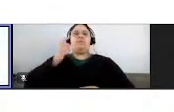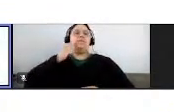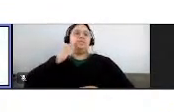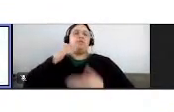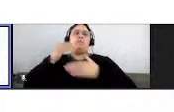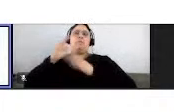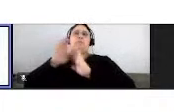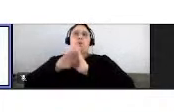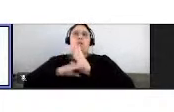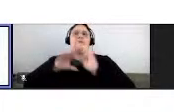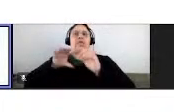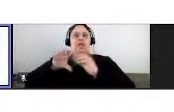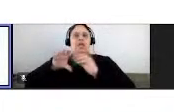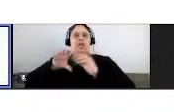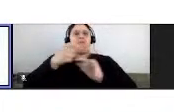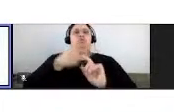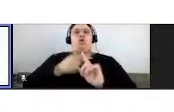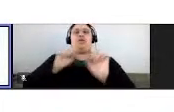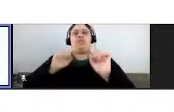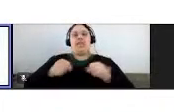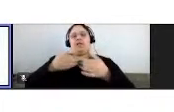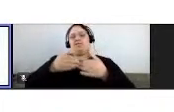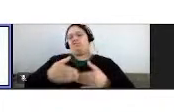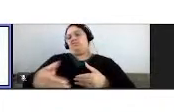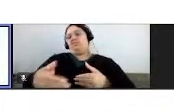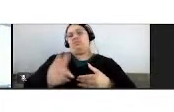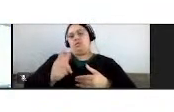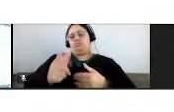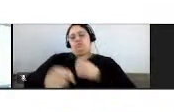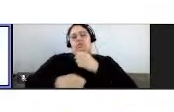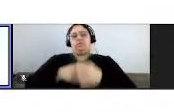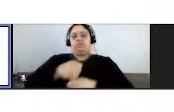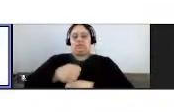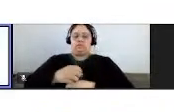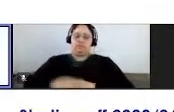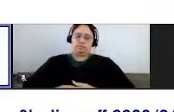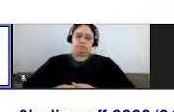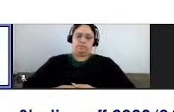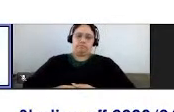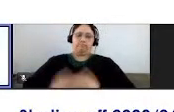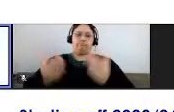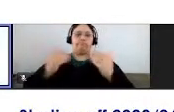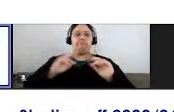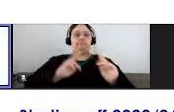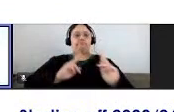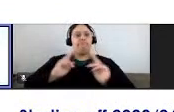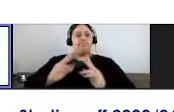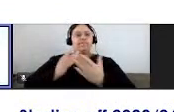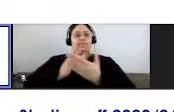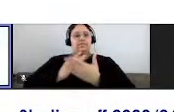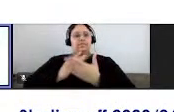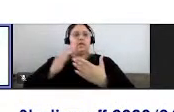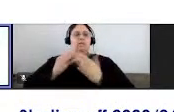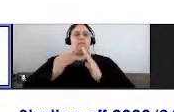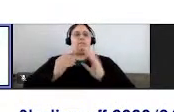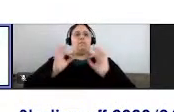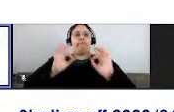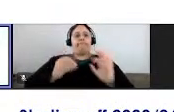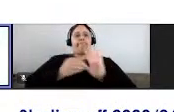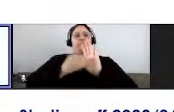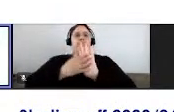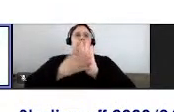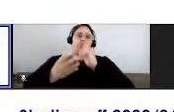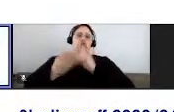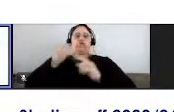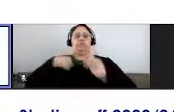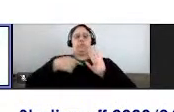to make up that target within the latter quarters. Just again, some of the notable achievements that we would